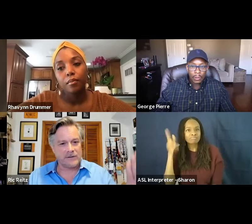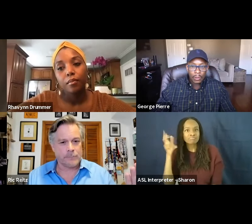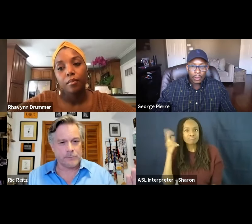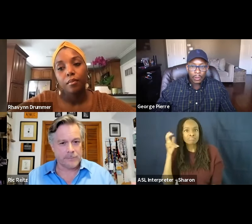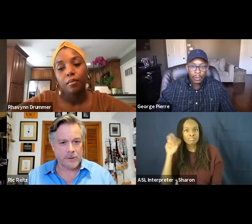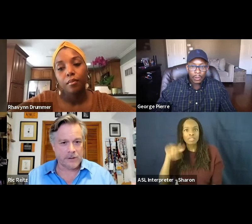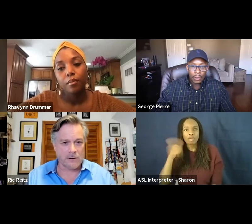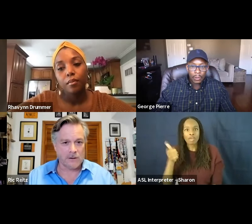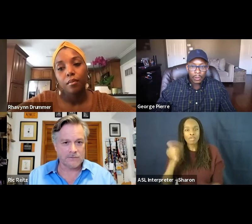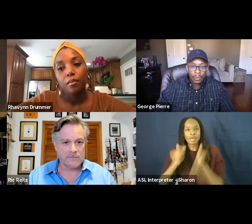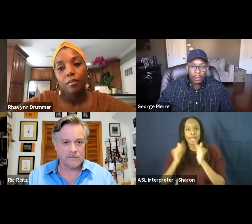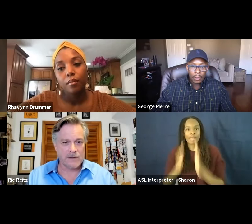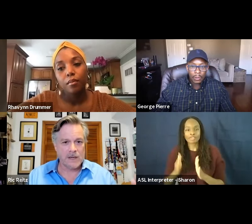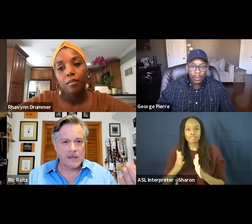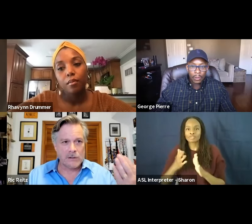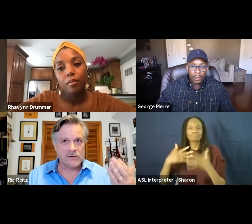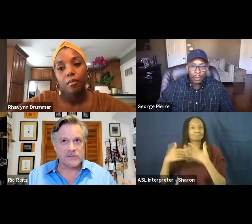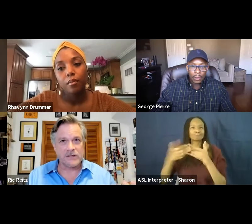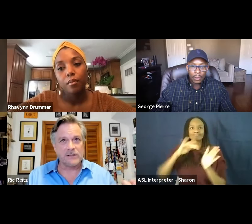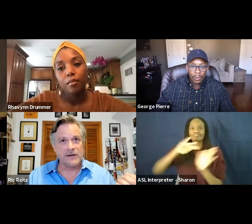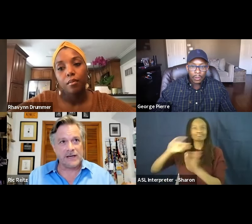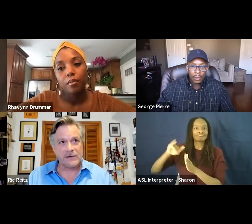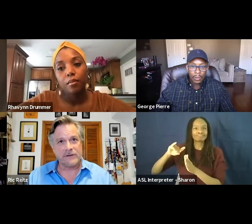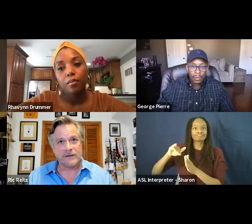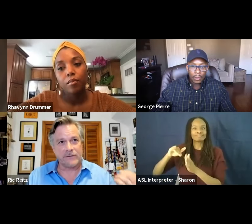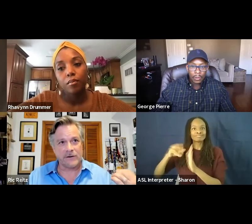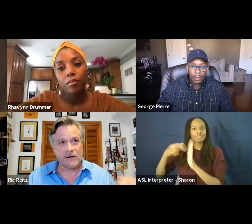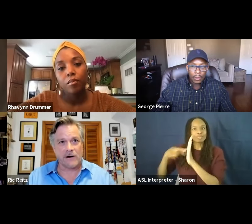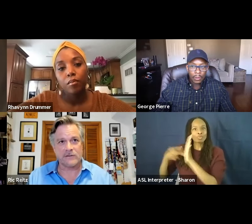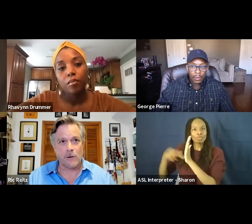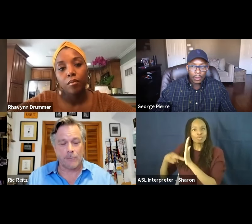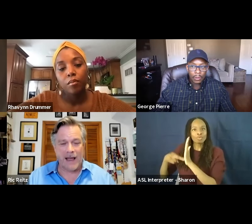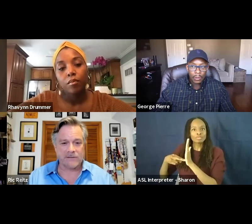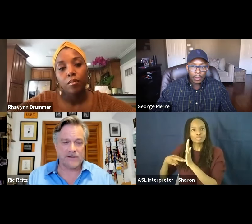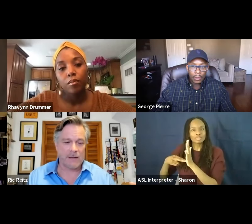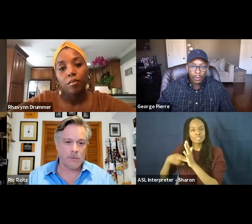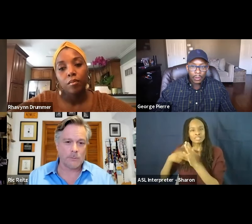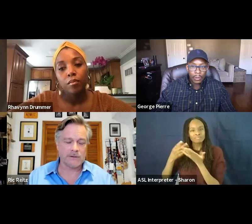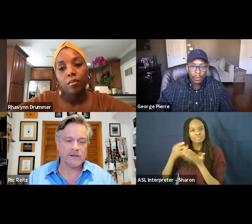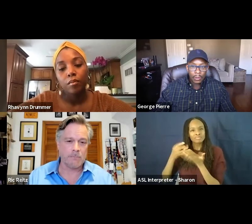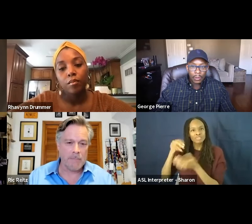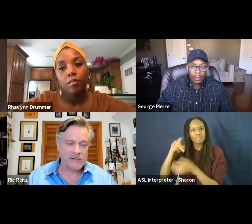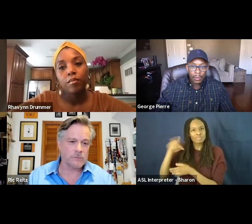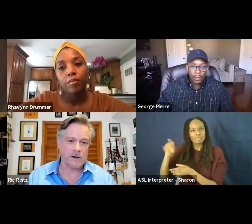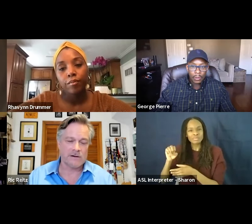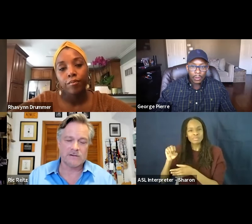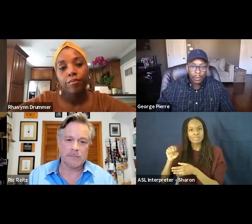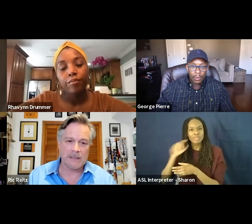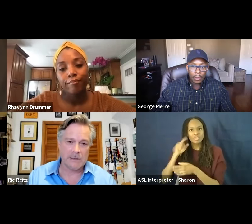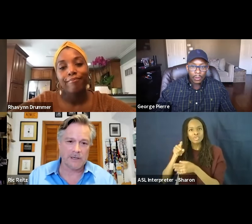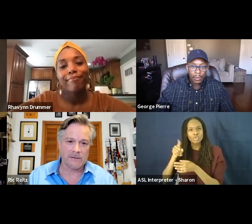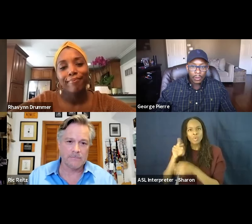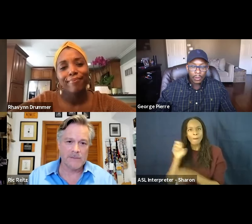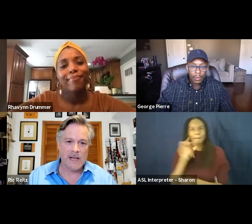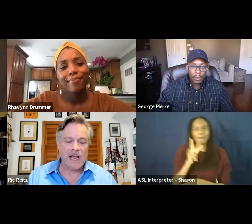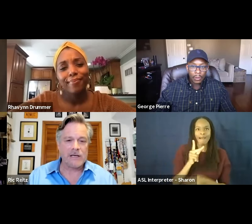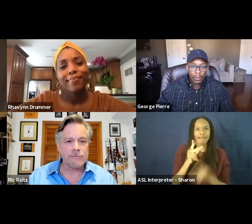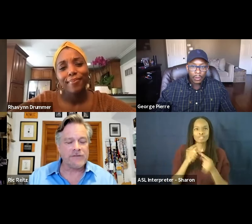spite of the protocols, you still natively, if you're an artist, go back to that moment that made you an artist to begin